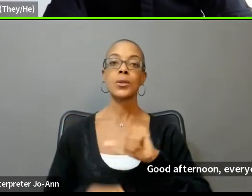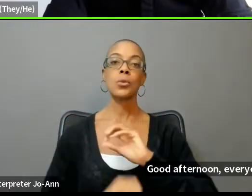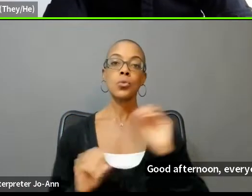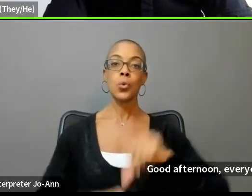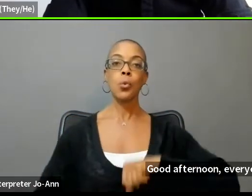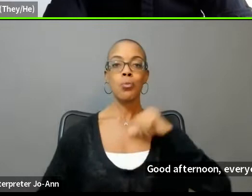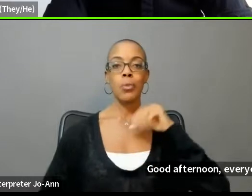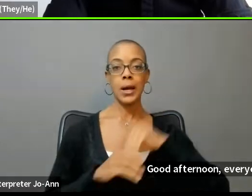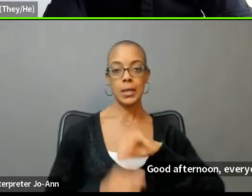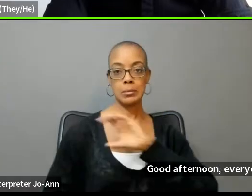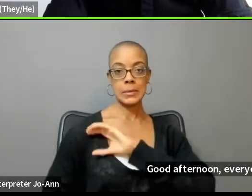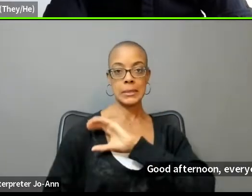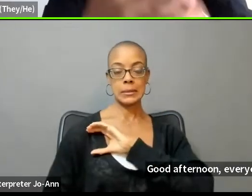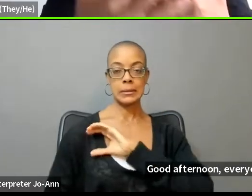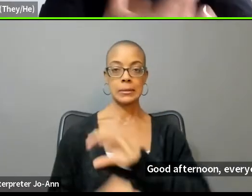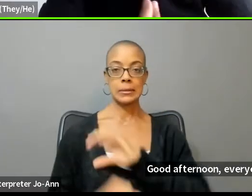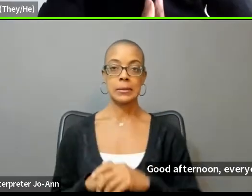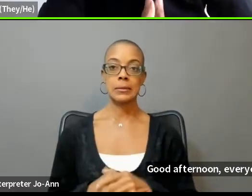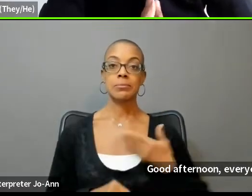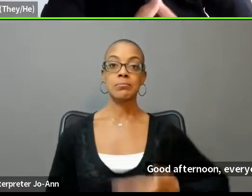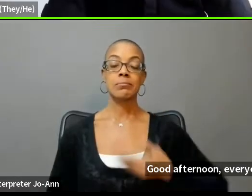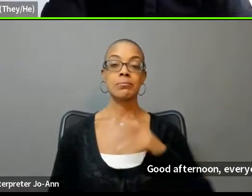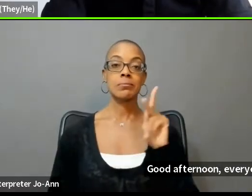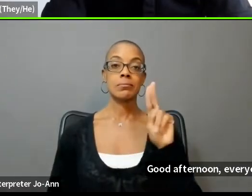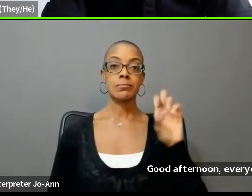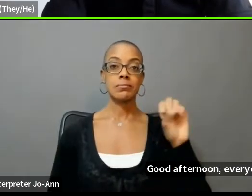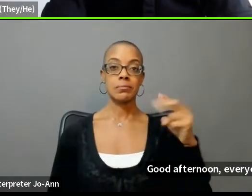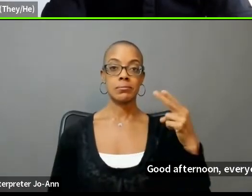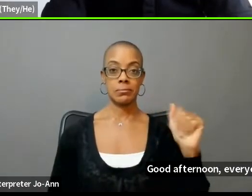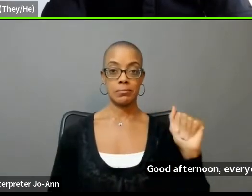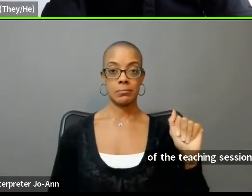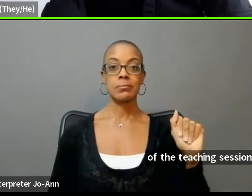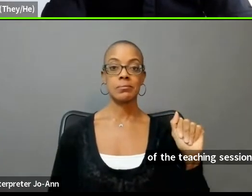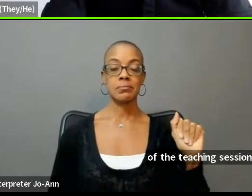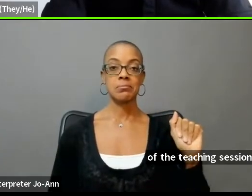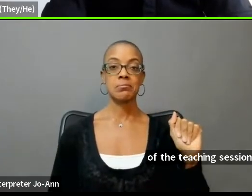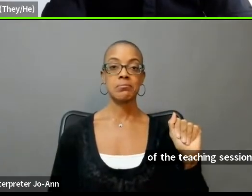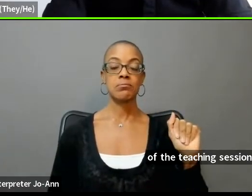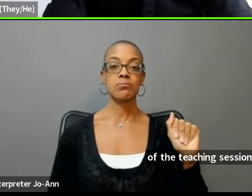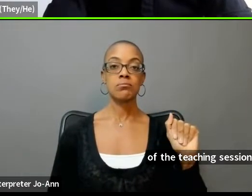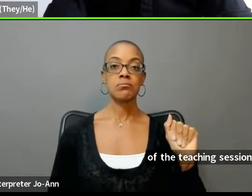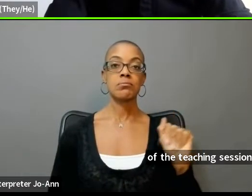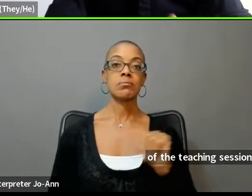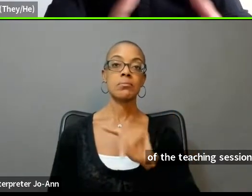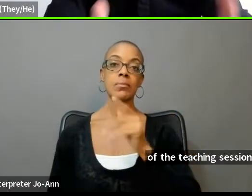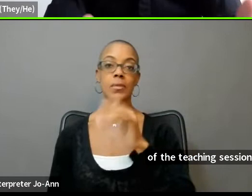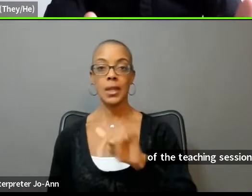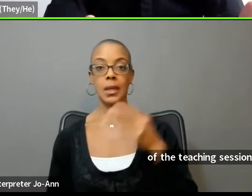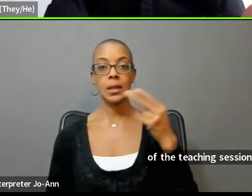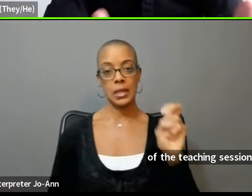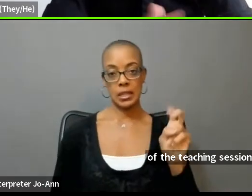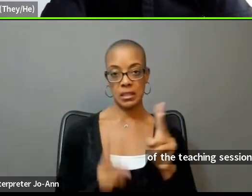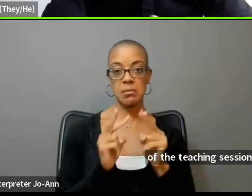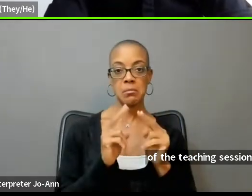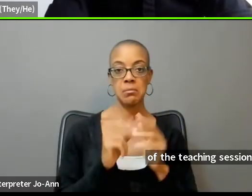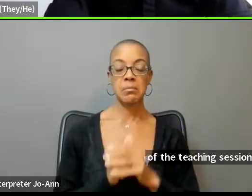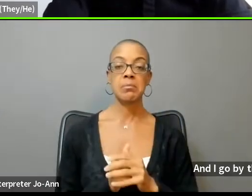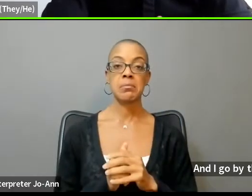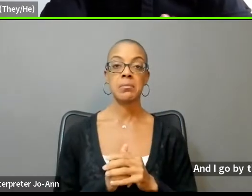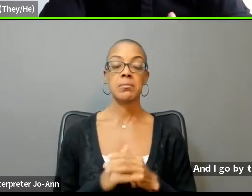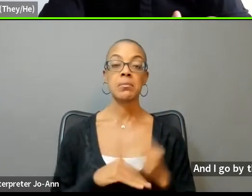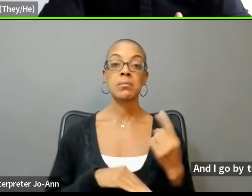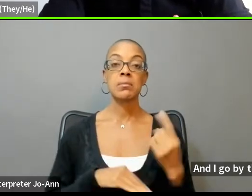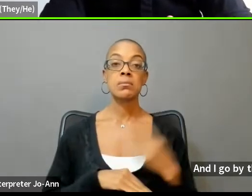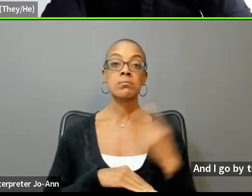My name is Kusha. I go by they or he. And today we're going to